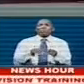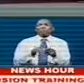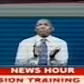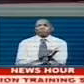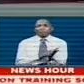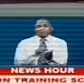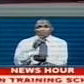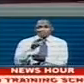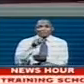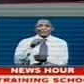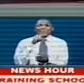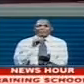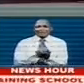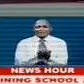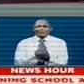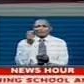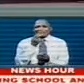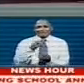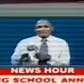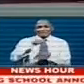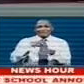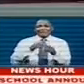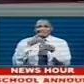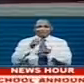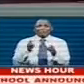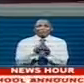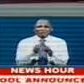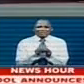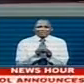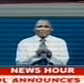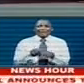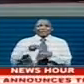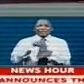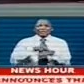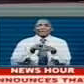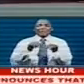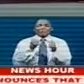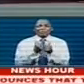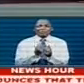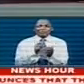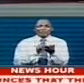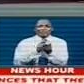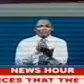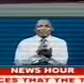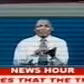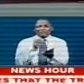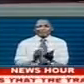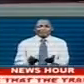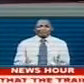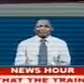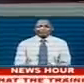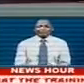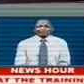month. Dr. Opoku Prempeh was speaking at the National Delegates Conference of the National Association of Graduate Students,